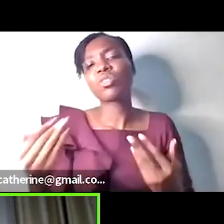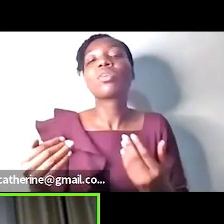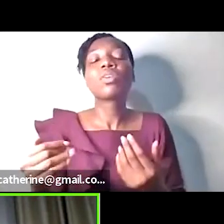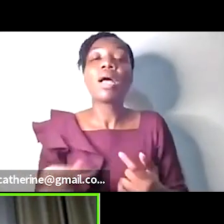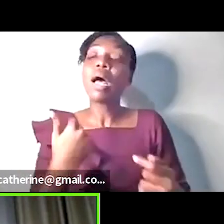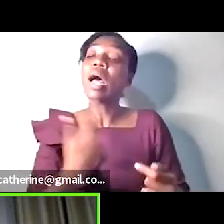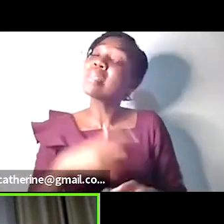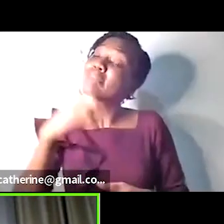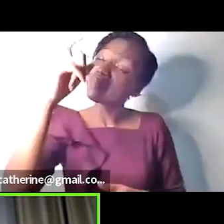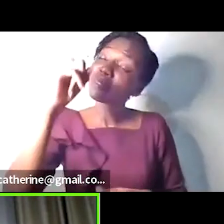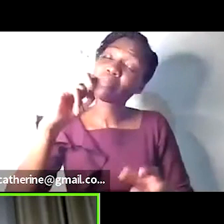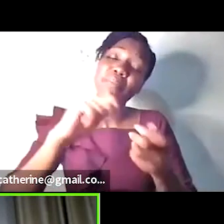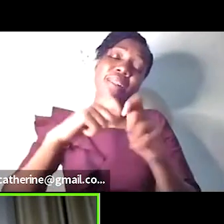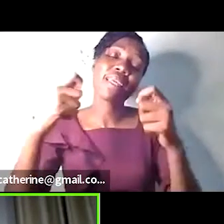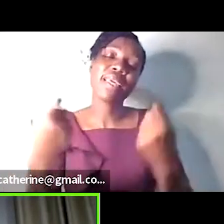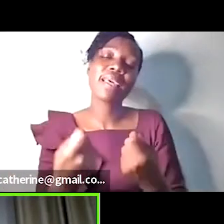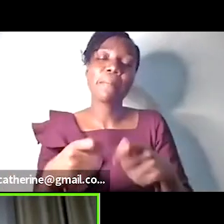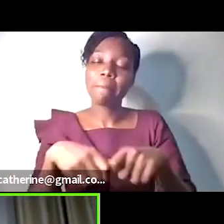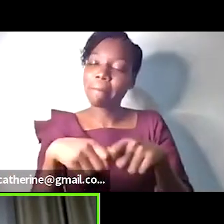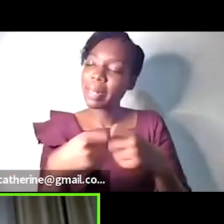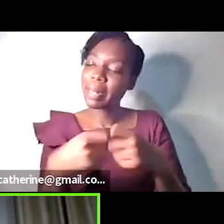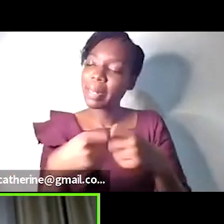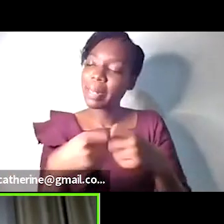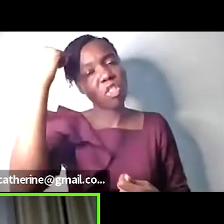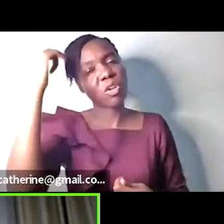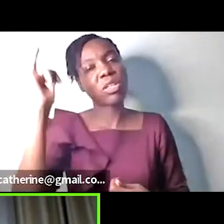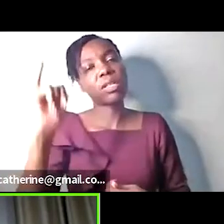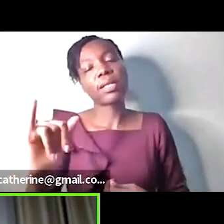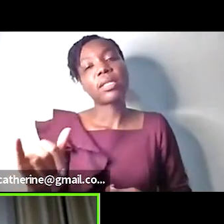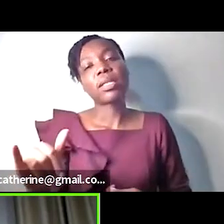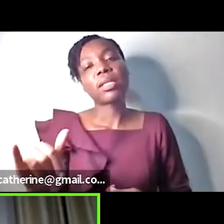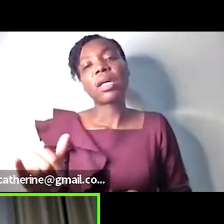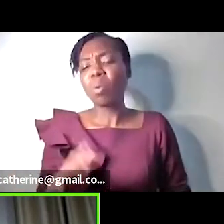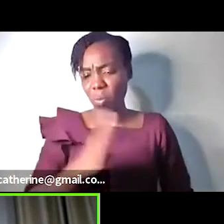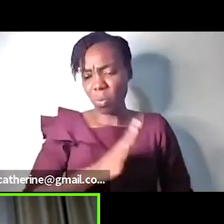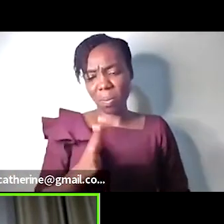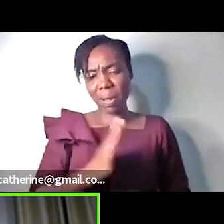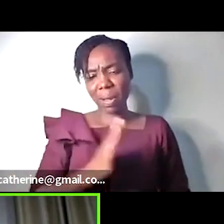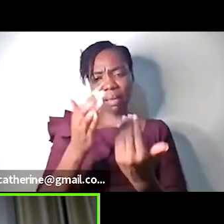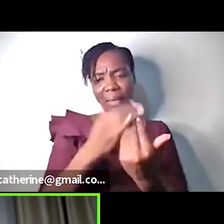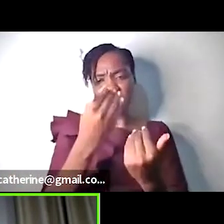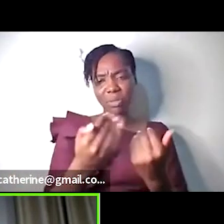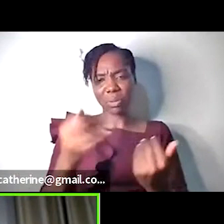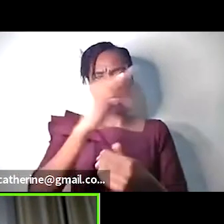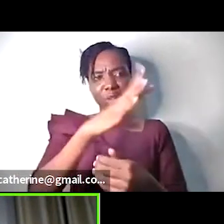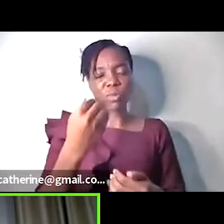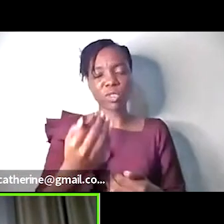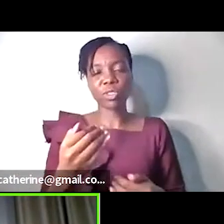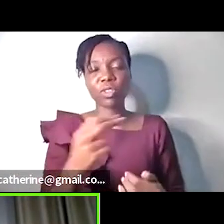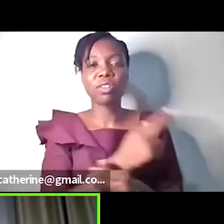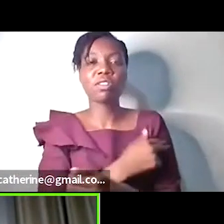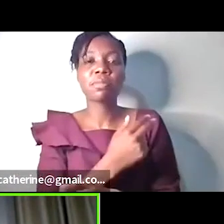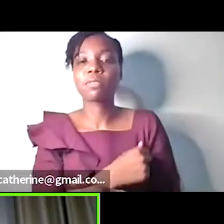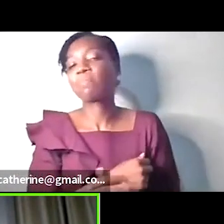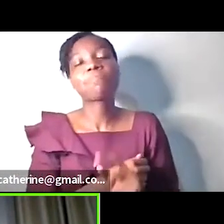thoughts. This cultural aspect that it's a woman to take the child to a hospital needs to go down the drain. Let the